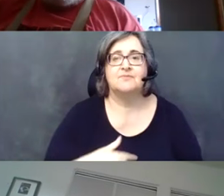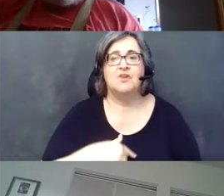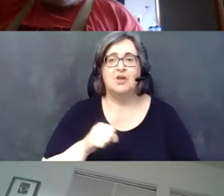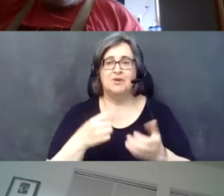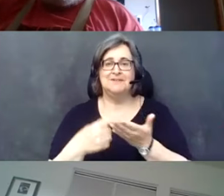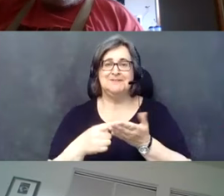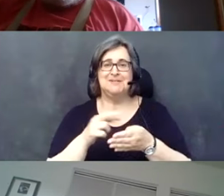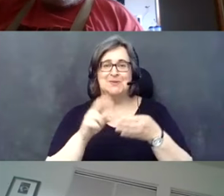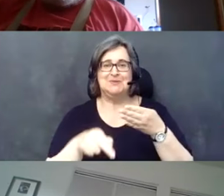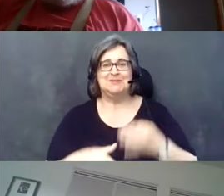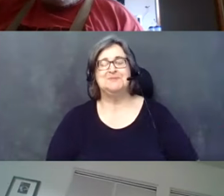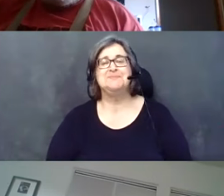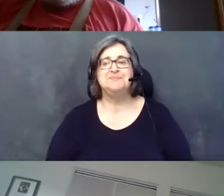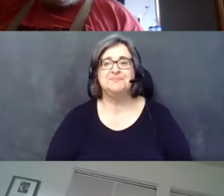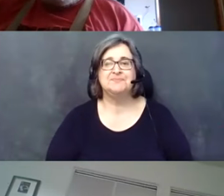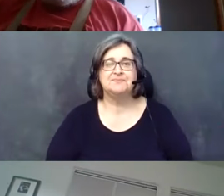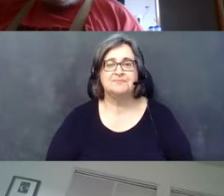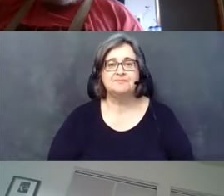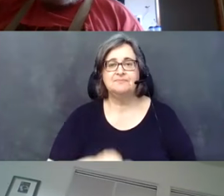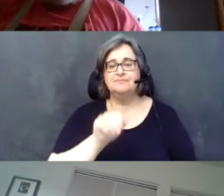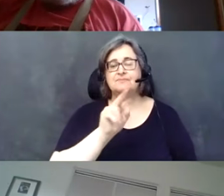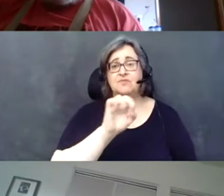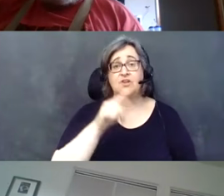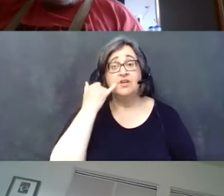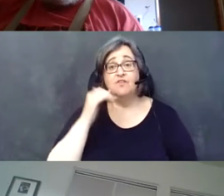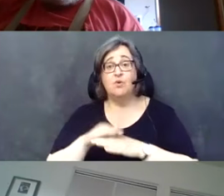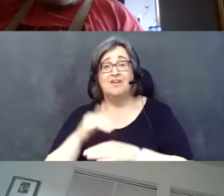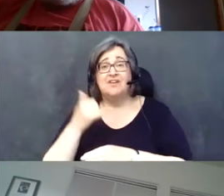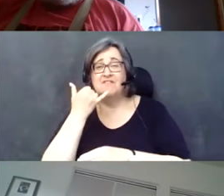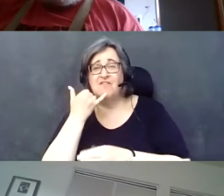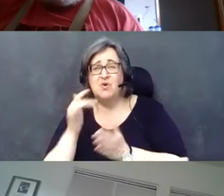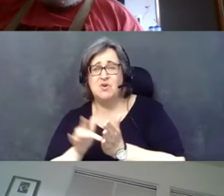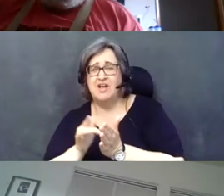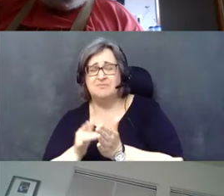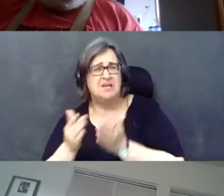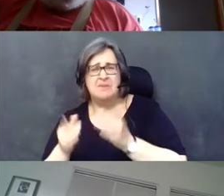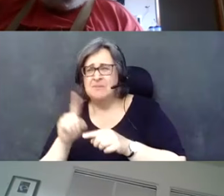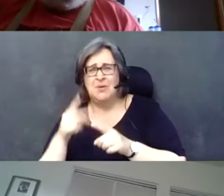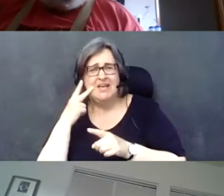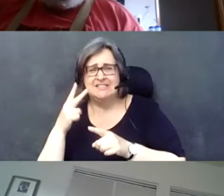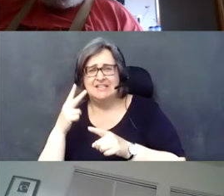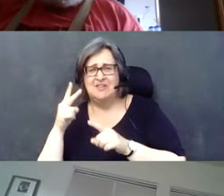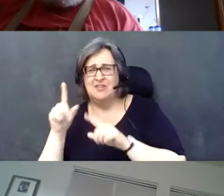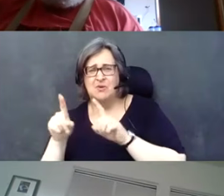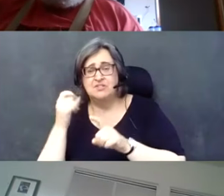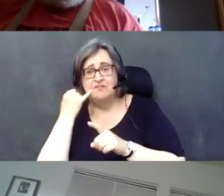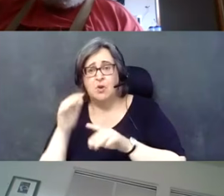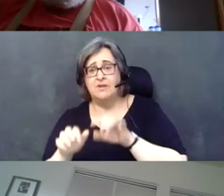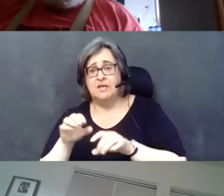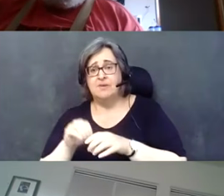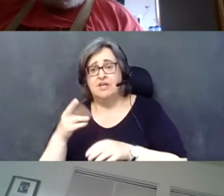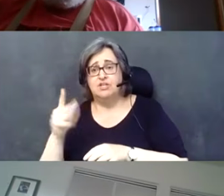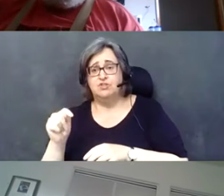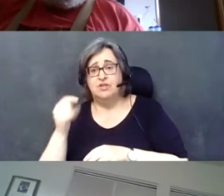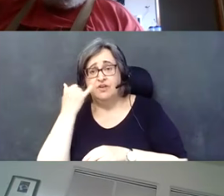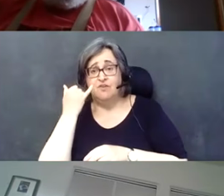results. For those of you on mobile devices, you might not be able to see the poll. So if you want to type in the chat box